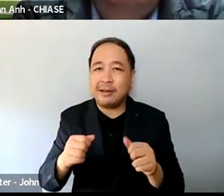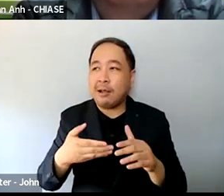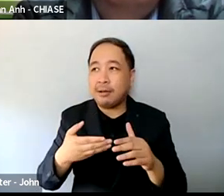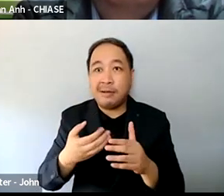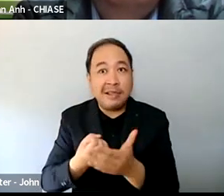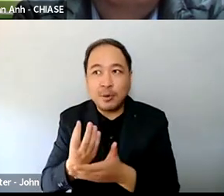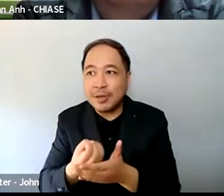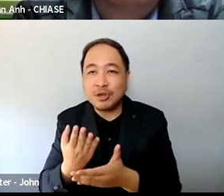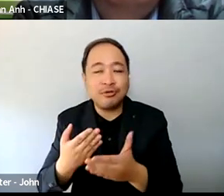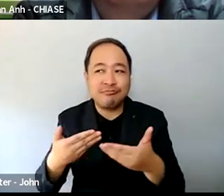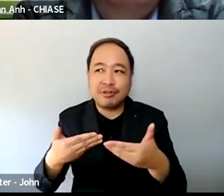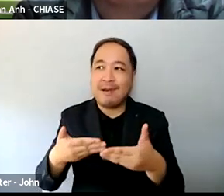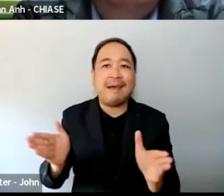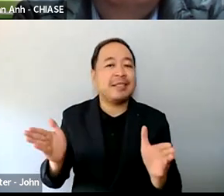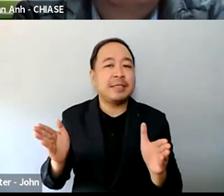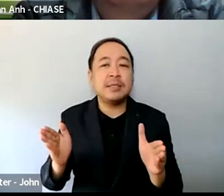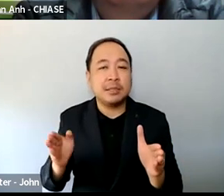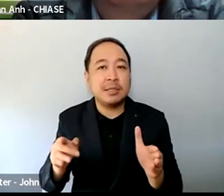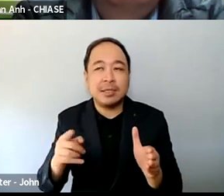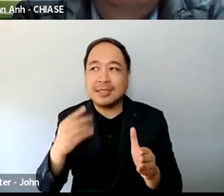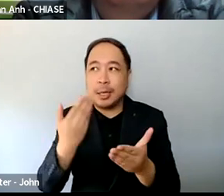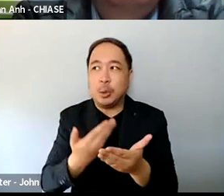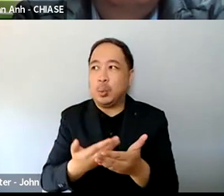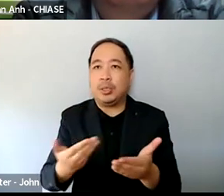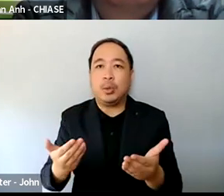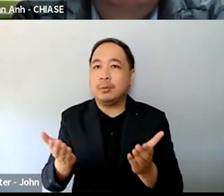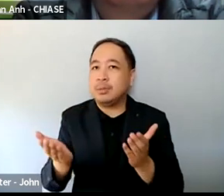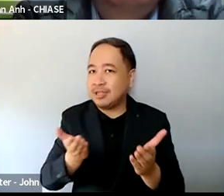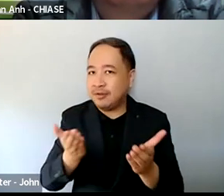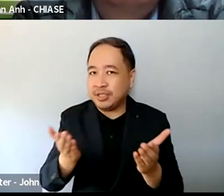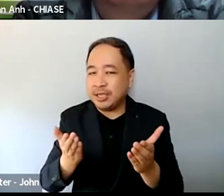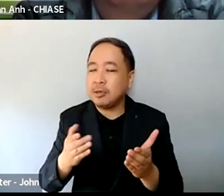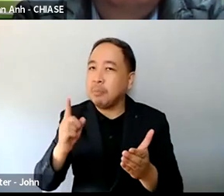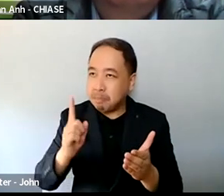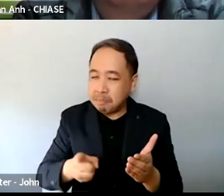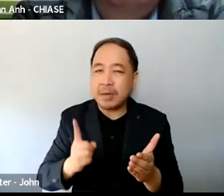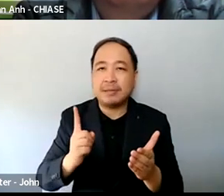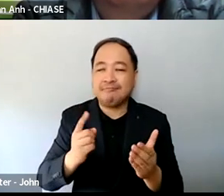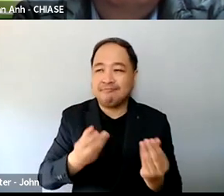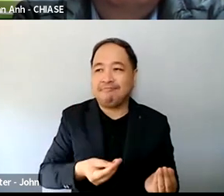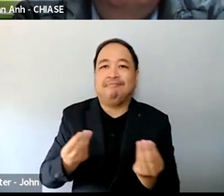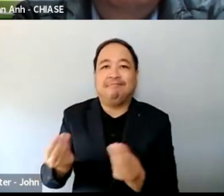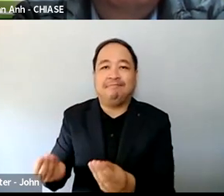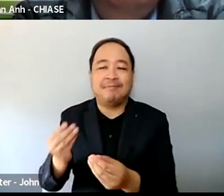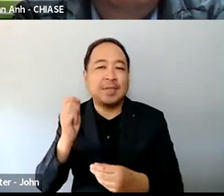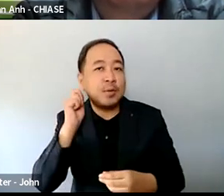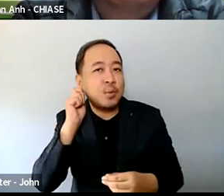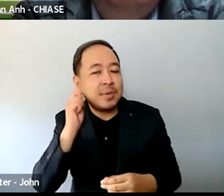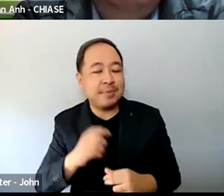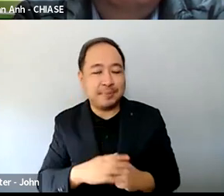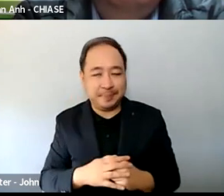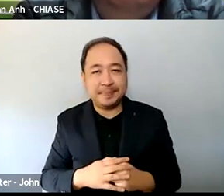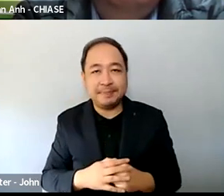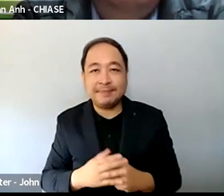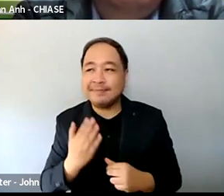information, resource, and services. Thank you. Thank you. So I'd like to just